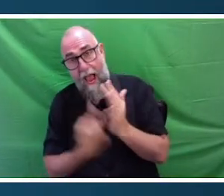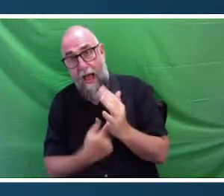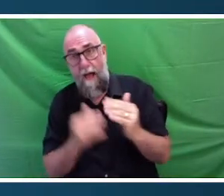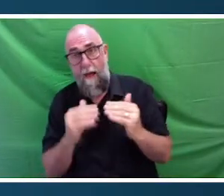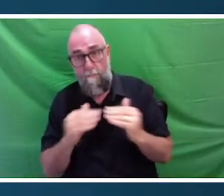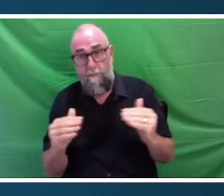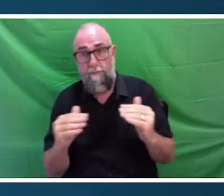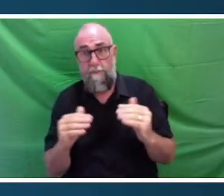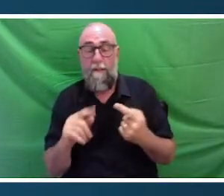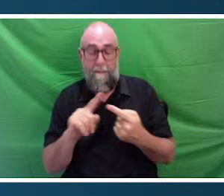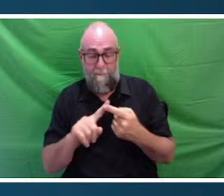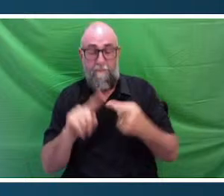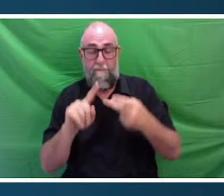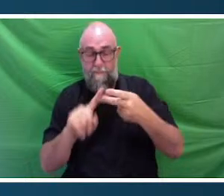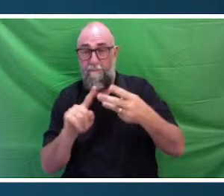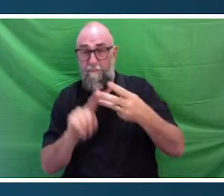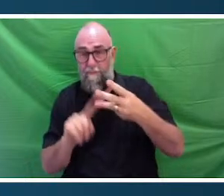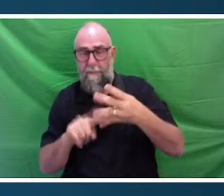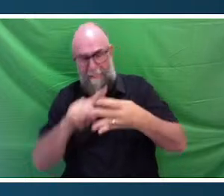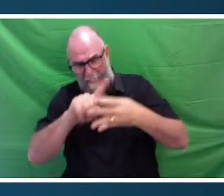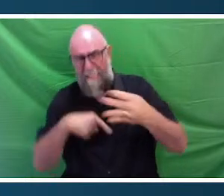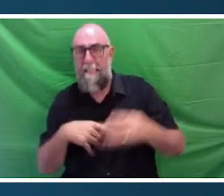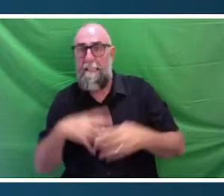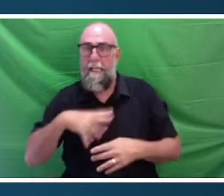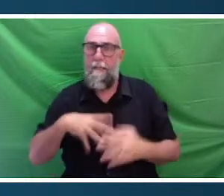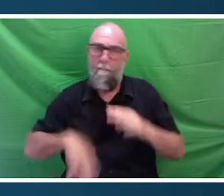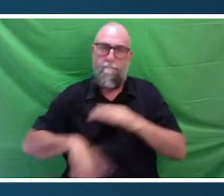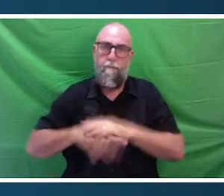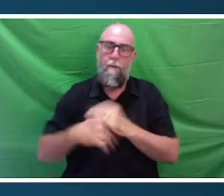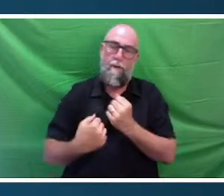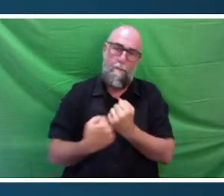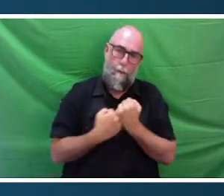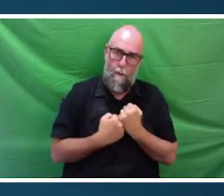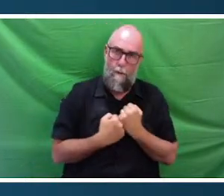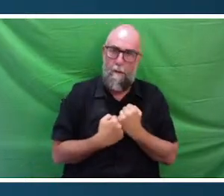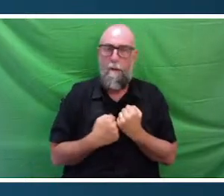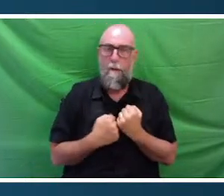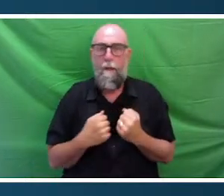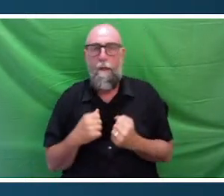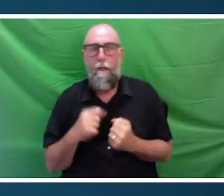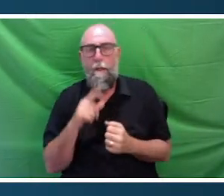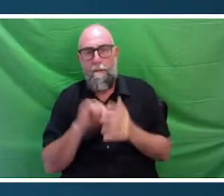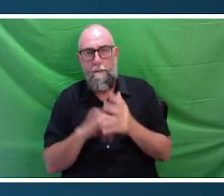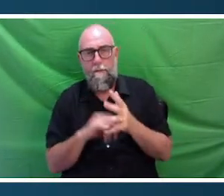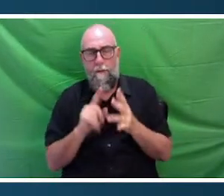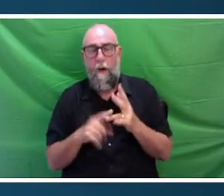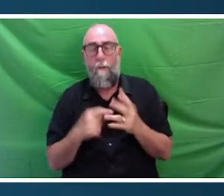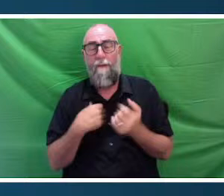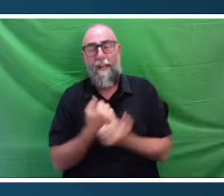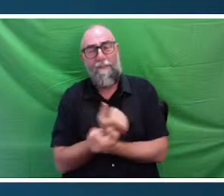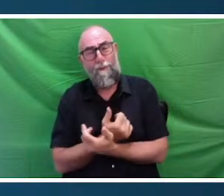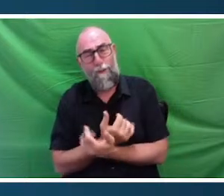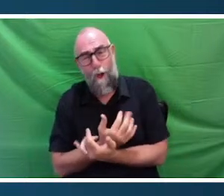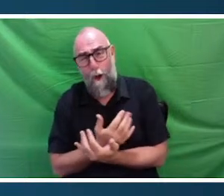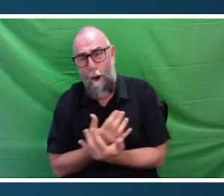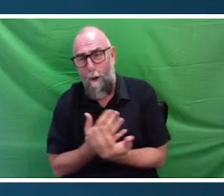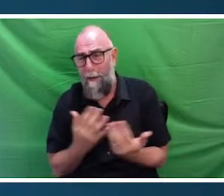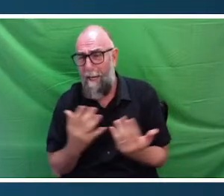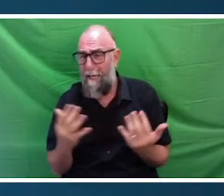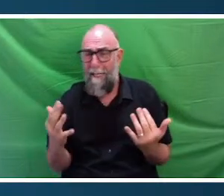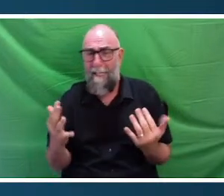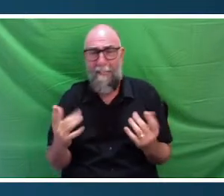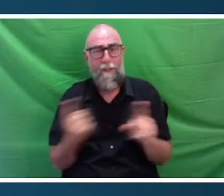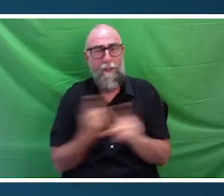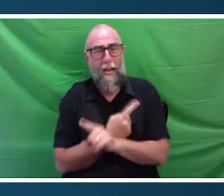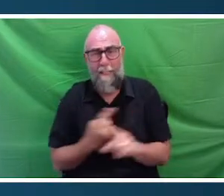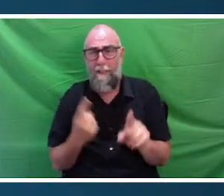I have been listening to some of the changes, and many of your questions have been so illuminating, because